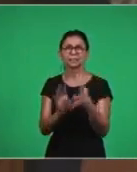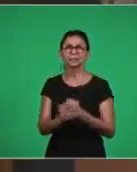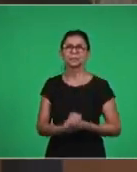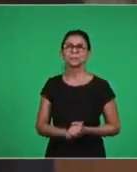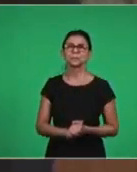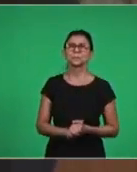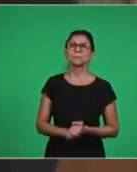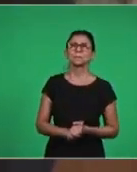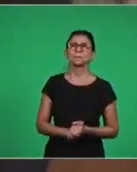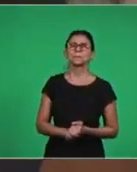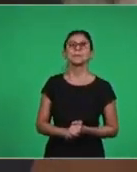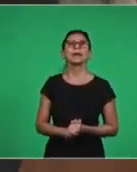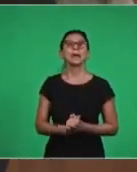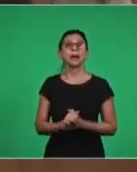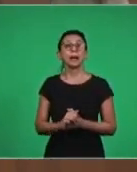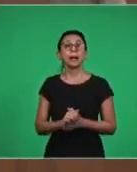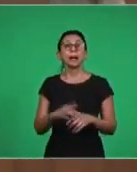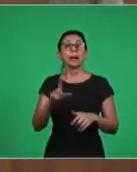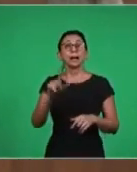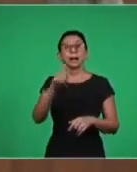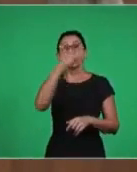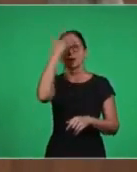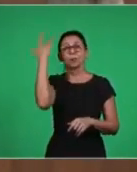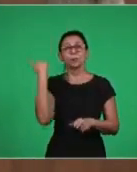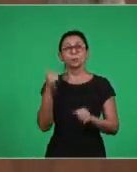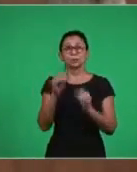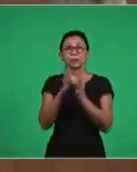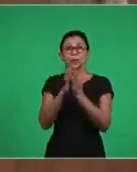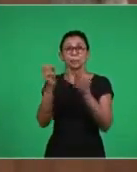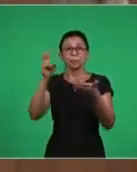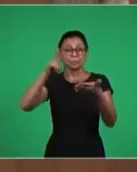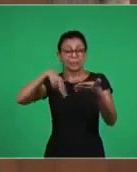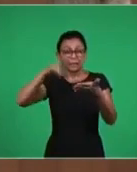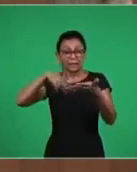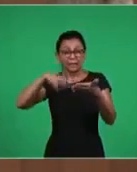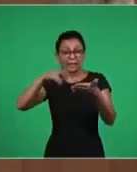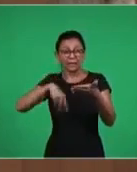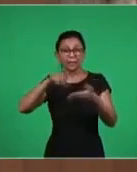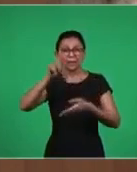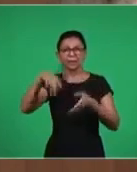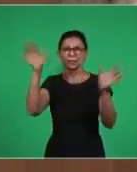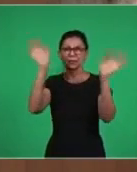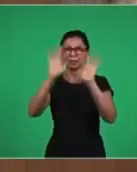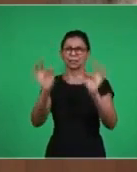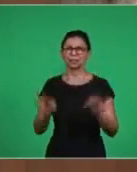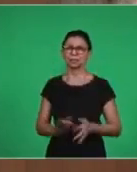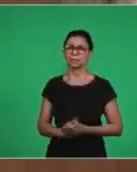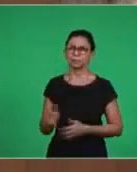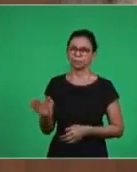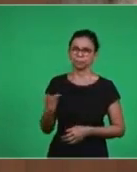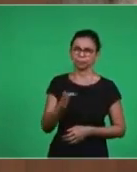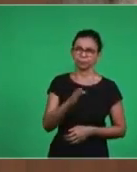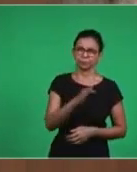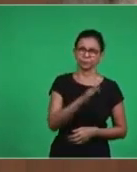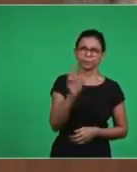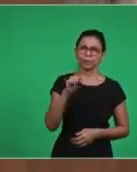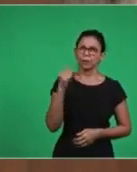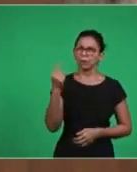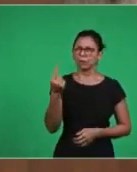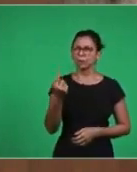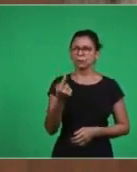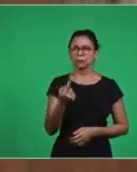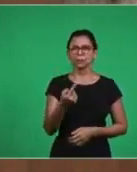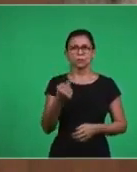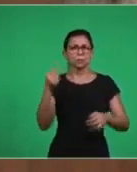The ones who eat the bread from the kingdom, the ones who eat the word. So when we say this, we're not preventing,